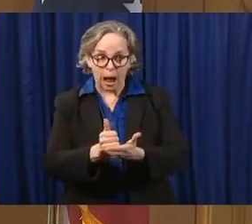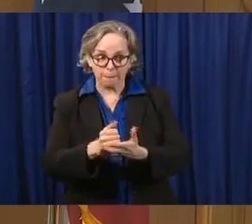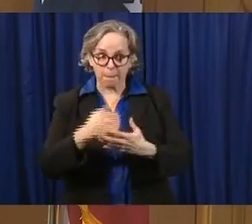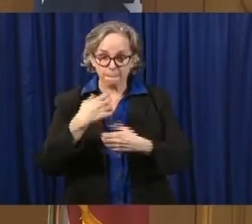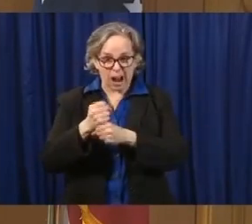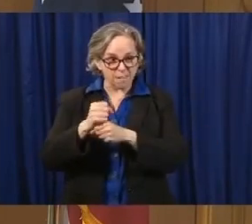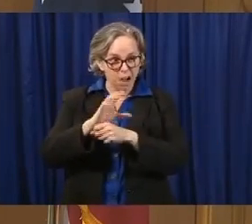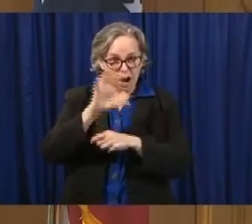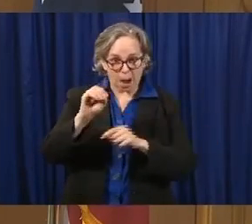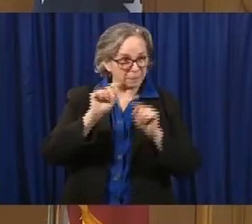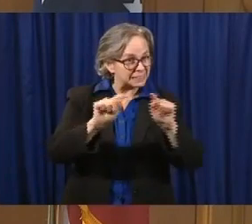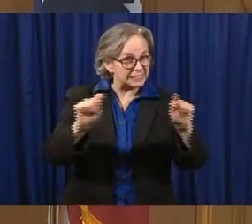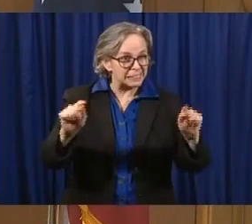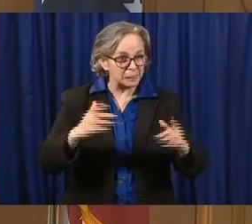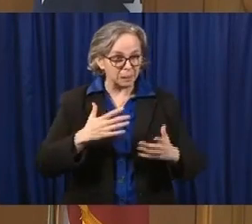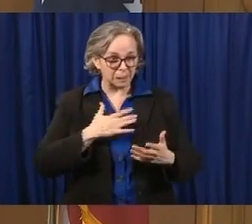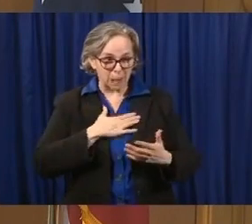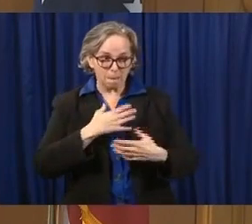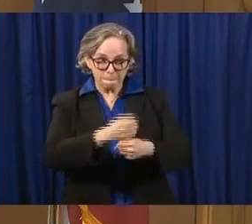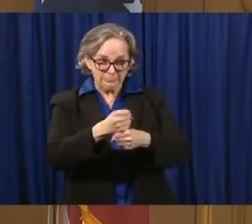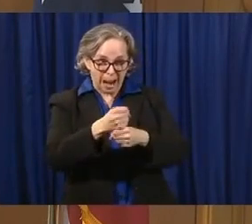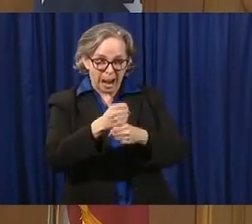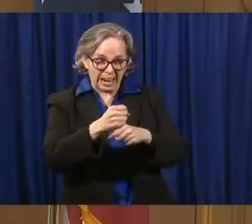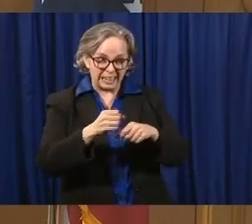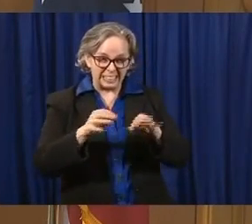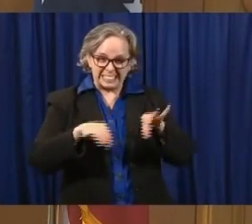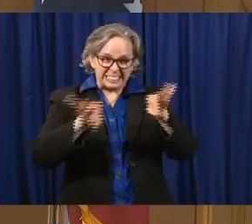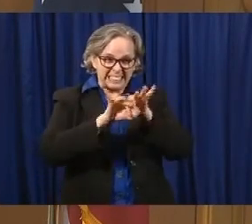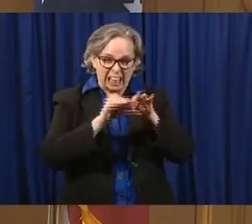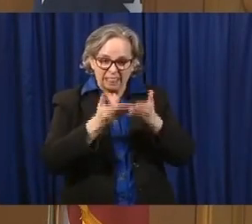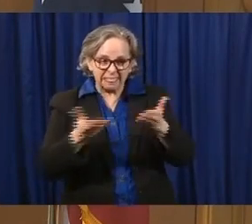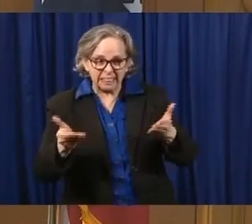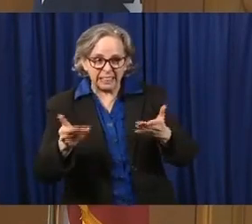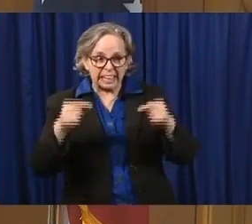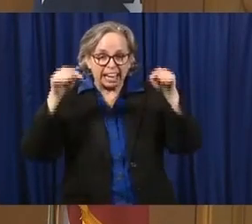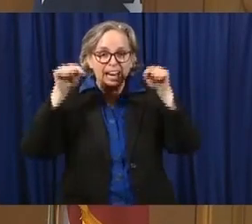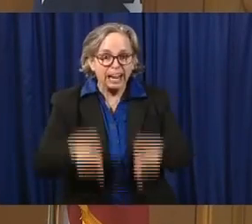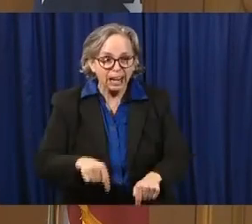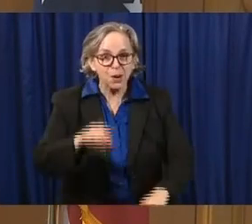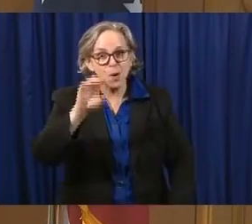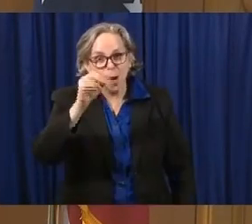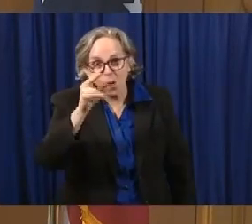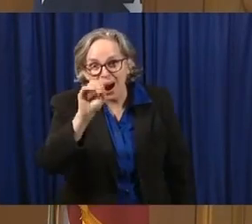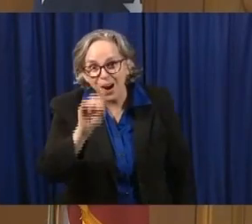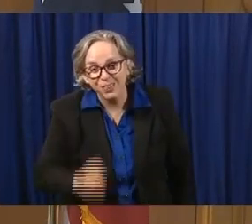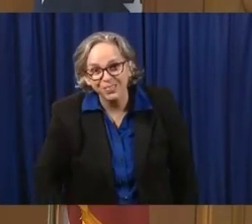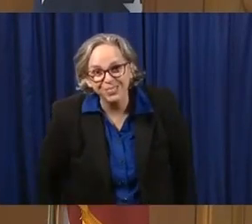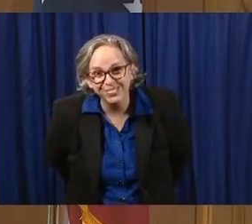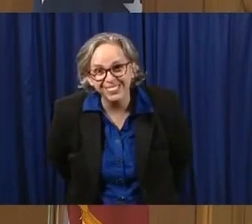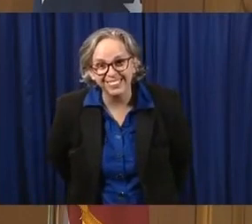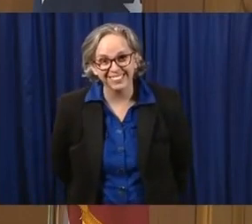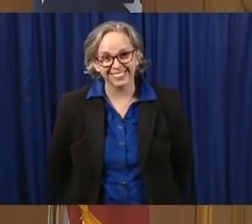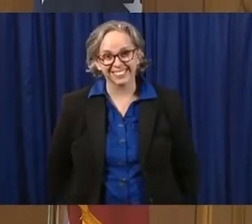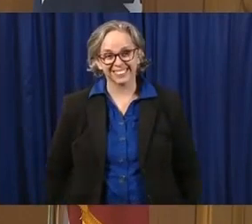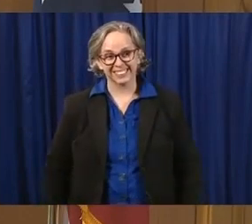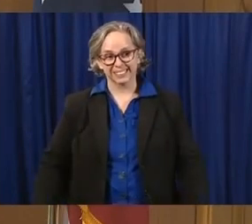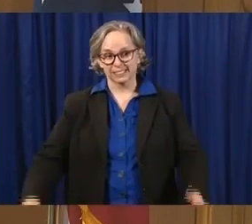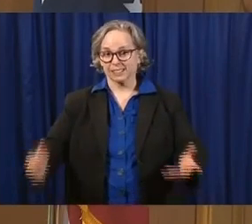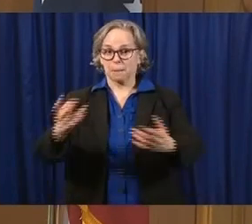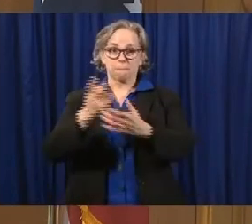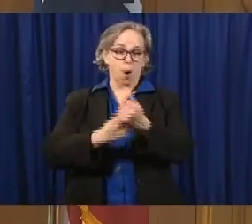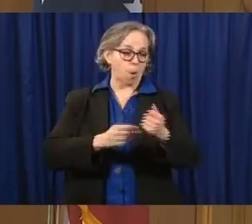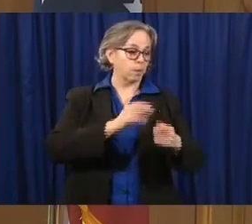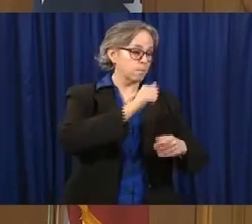manufacturers who are producing essential things in the state of Ohio. So, it's both the private sector and the